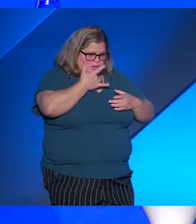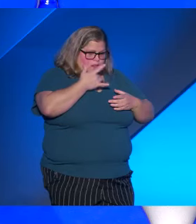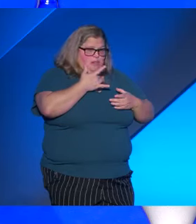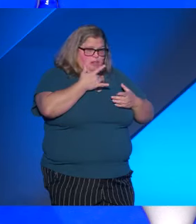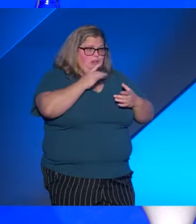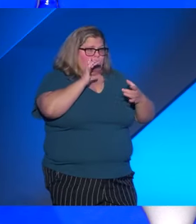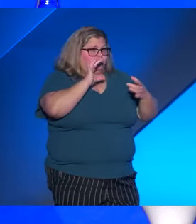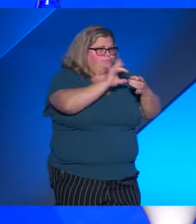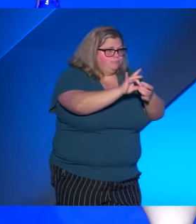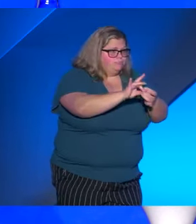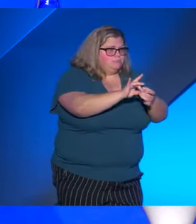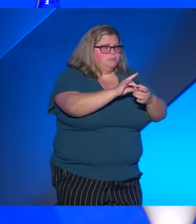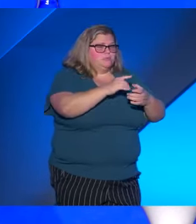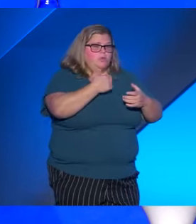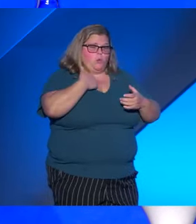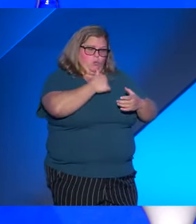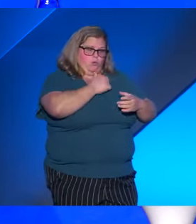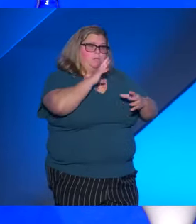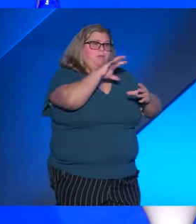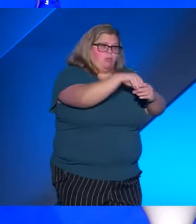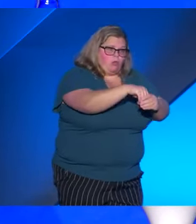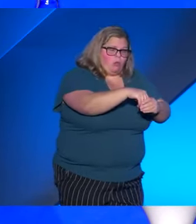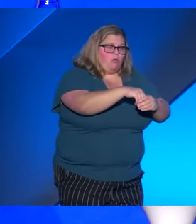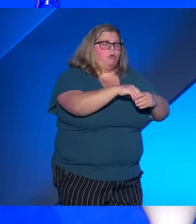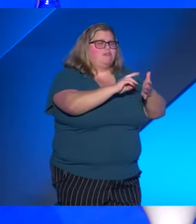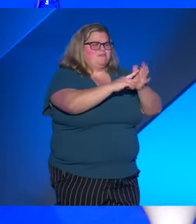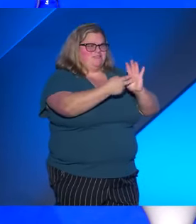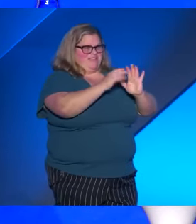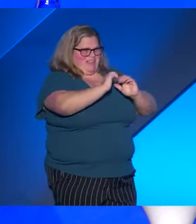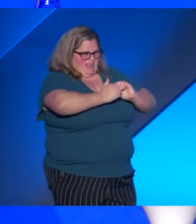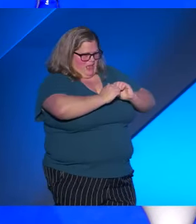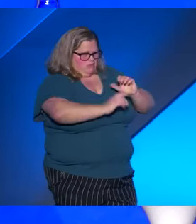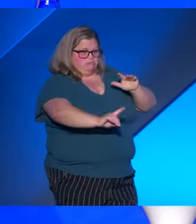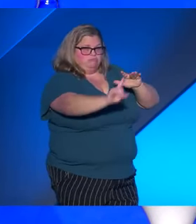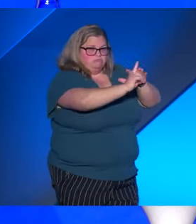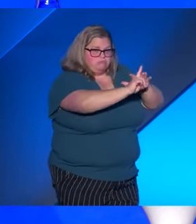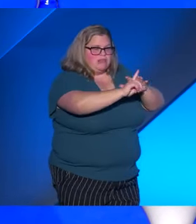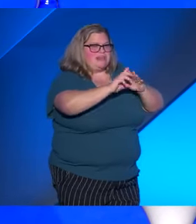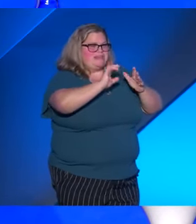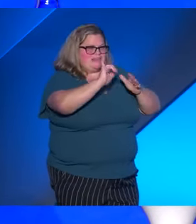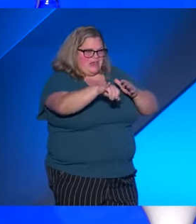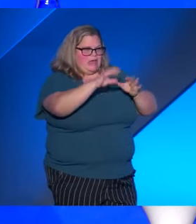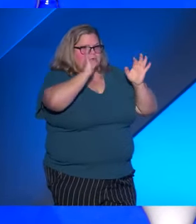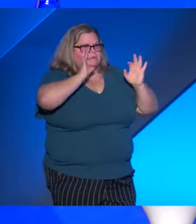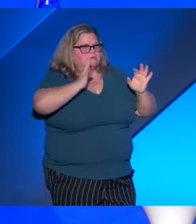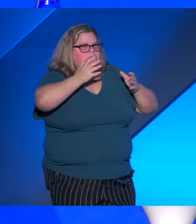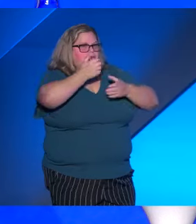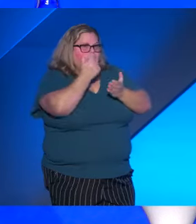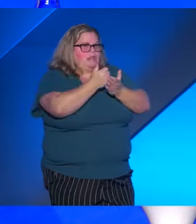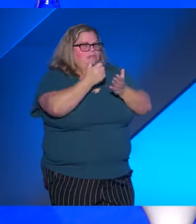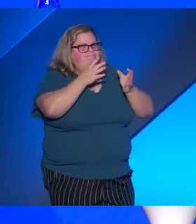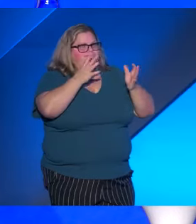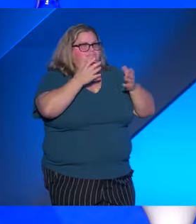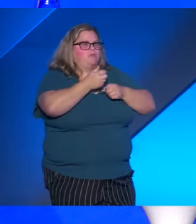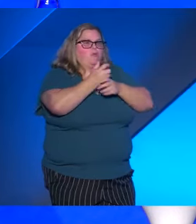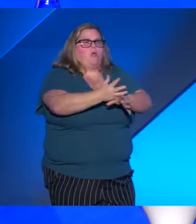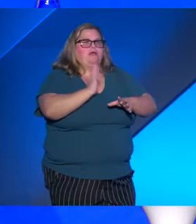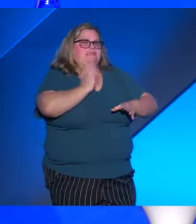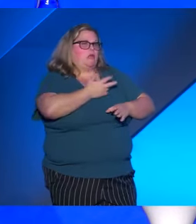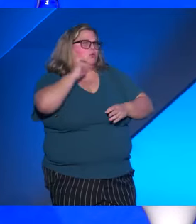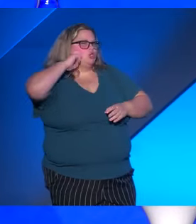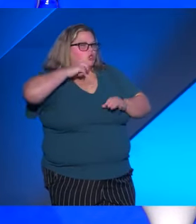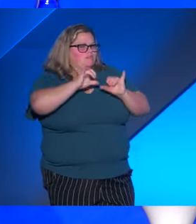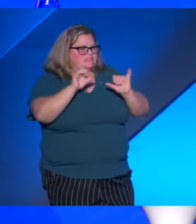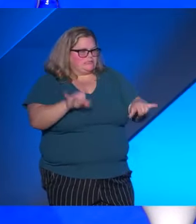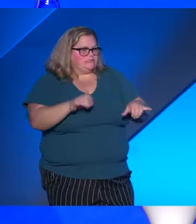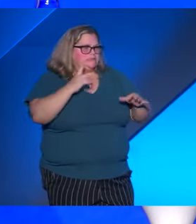to connect. And the ways in which we show up determine how our nervous system is going to react to the work that we're